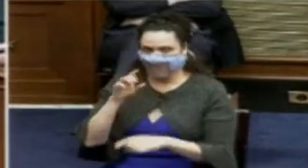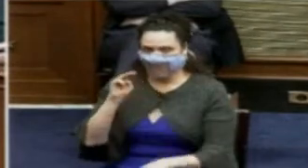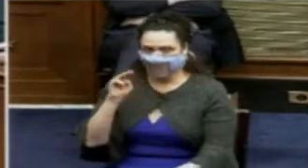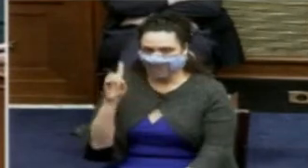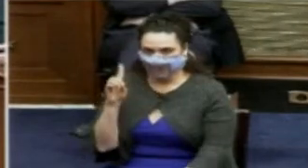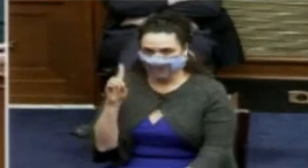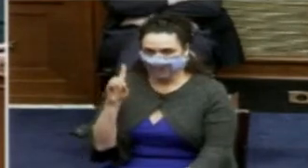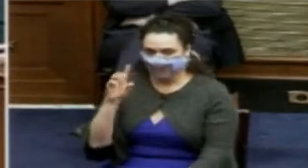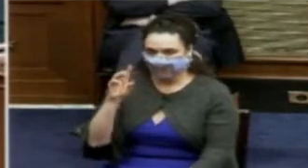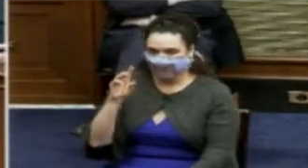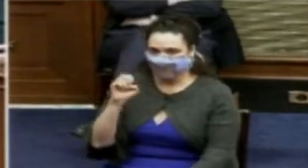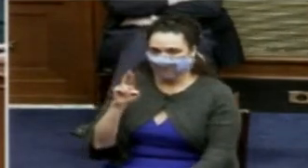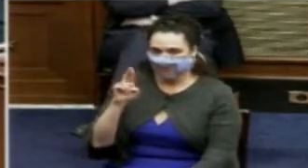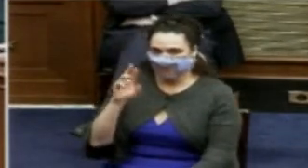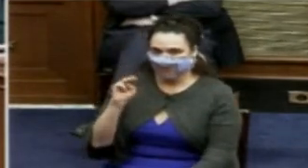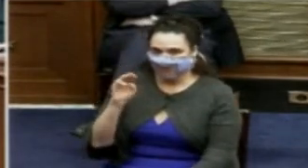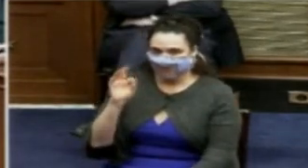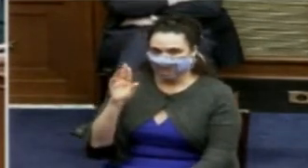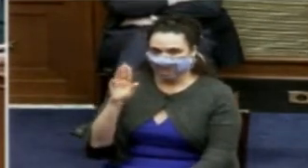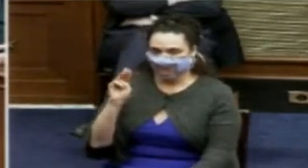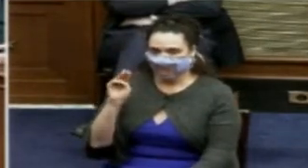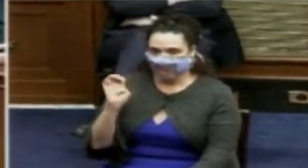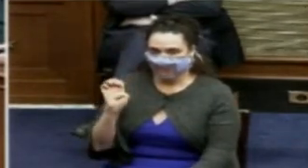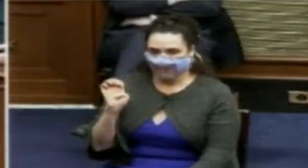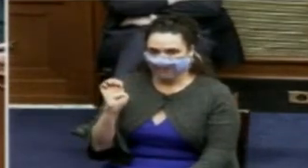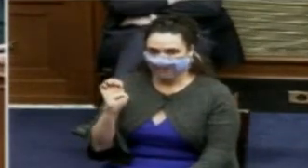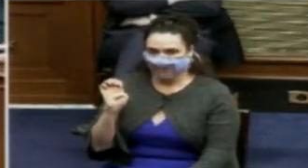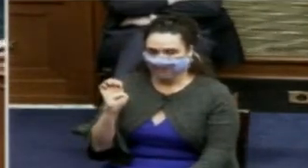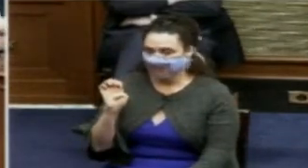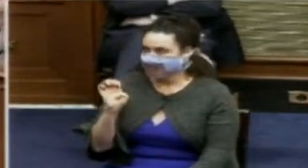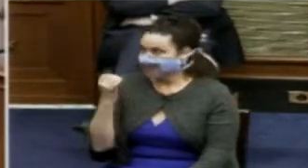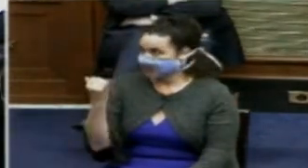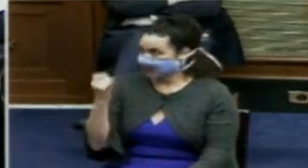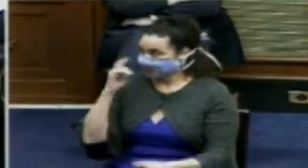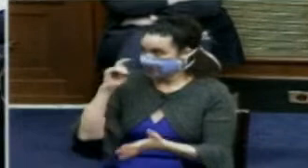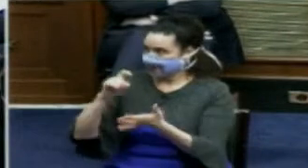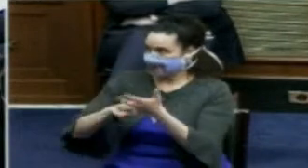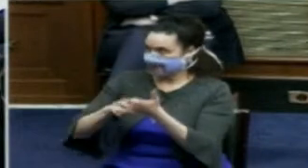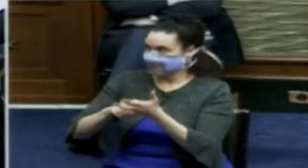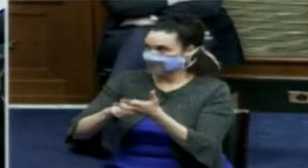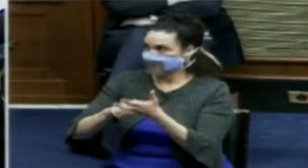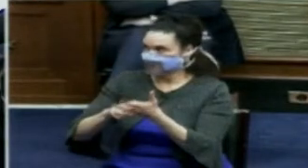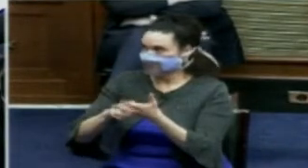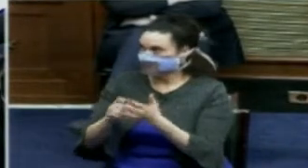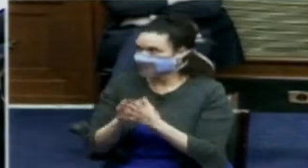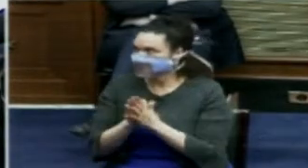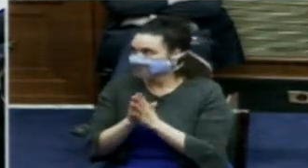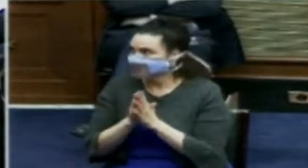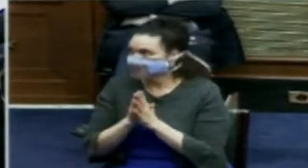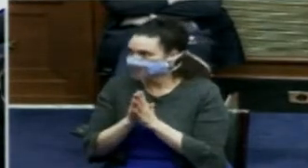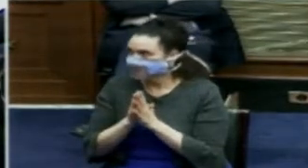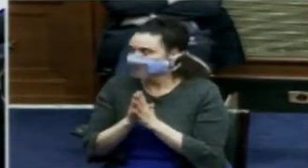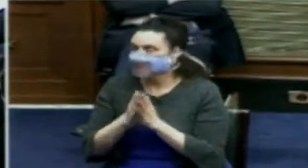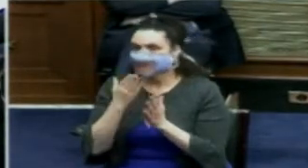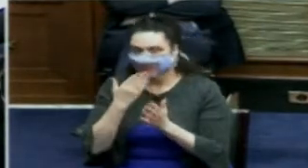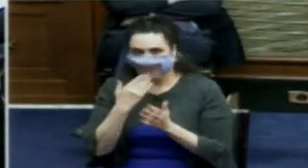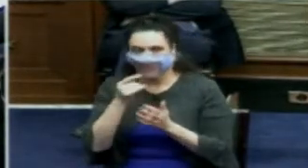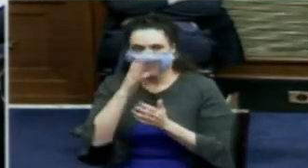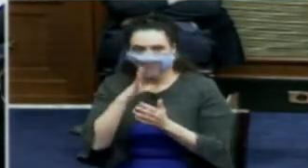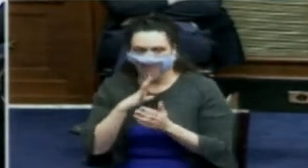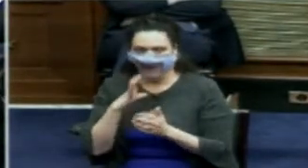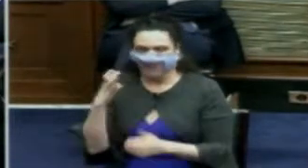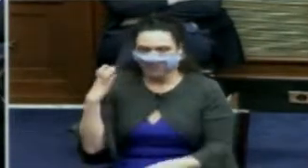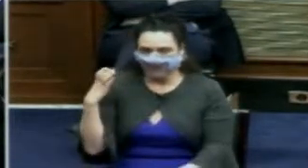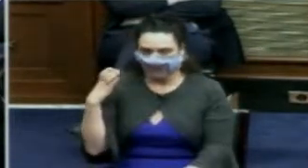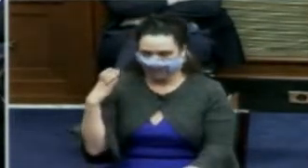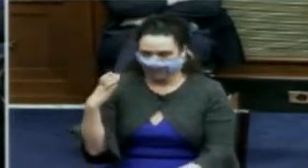we apologize for the technical problems we had. Mr. Mfume, you're now recognized. Thank you very much, Madam Chair, and thanks again for holding